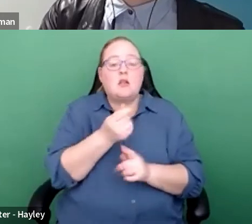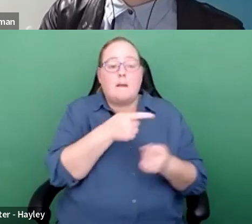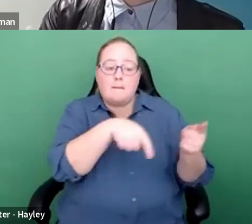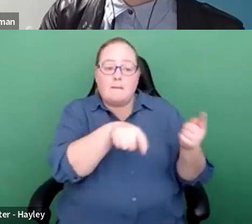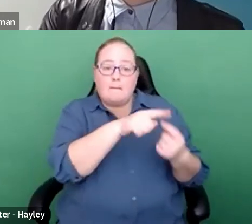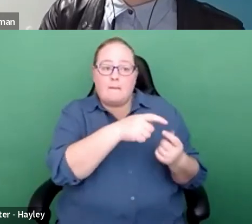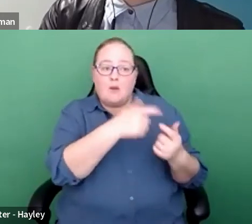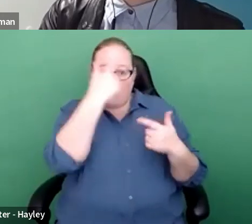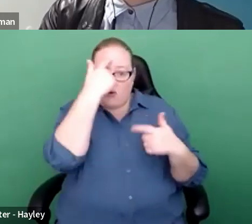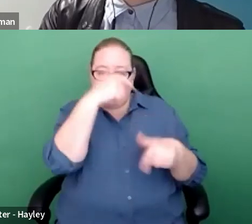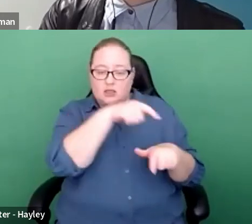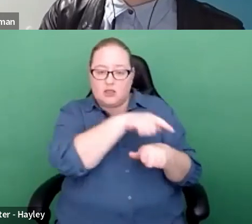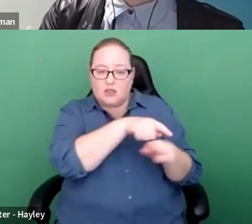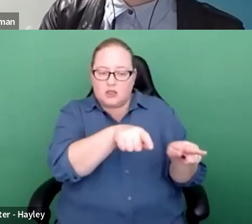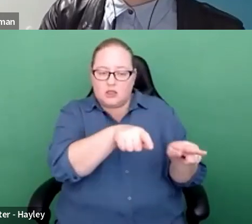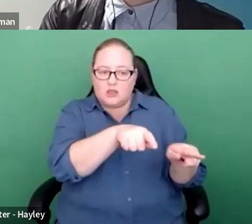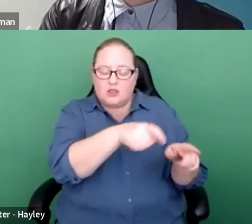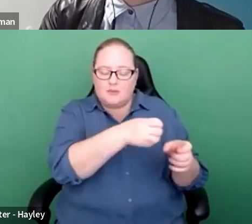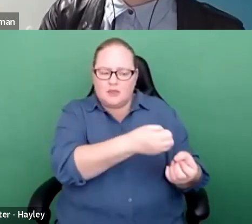Earl Cadogan held this very big,